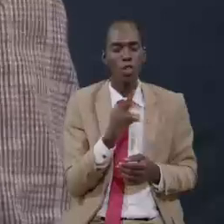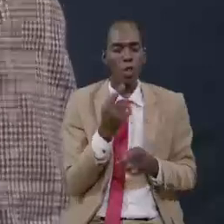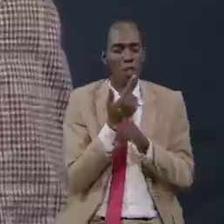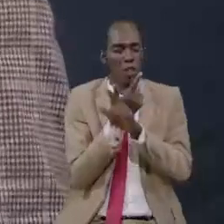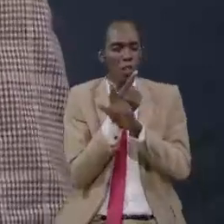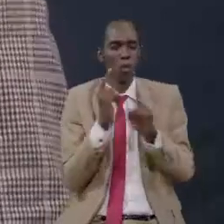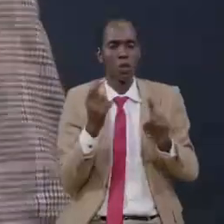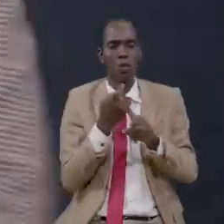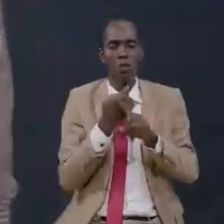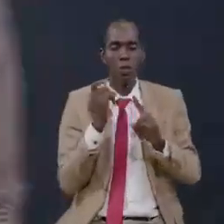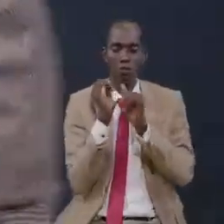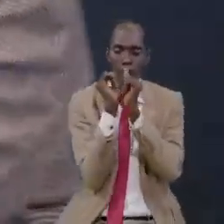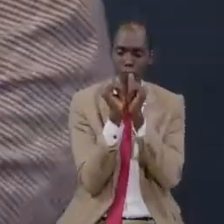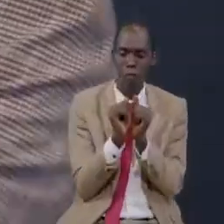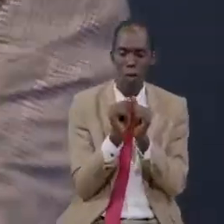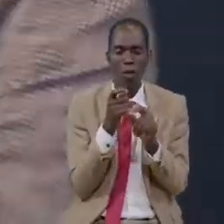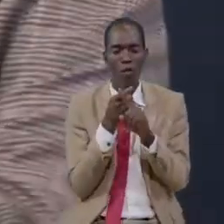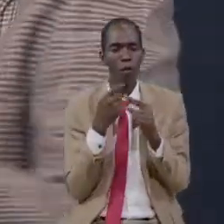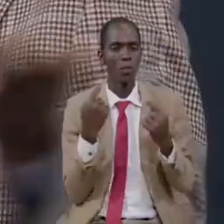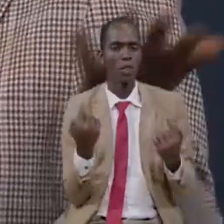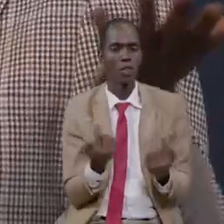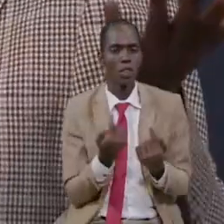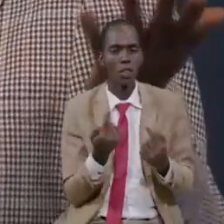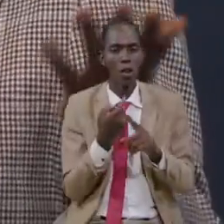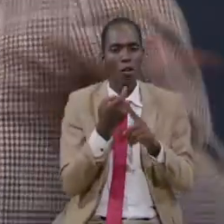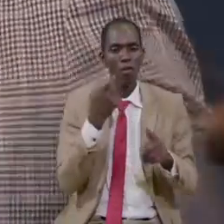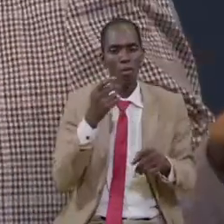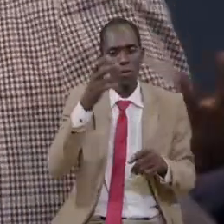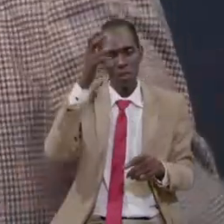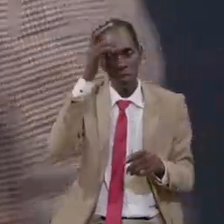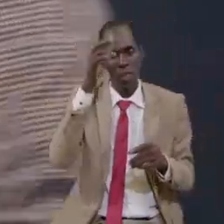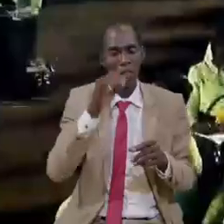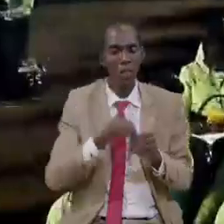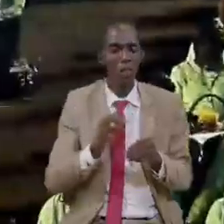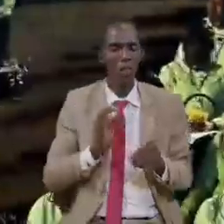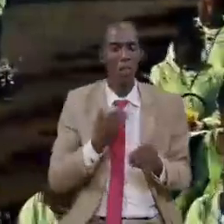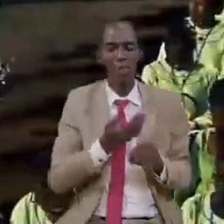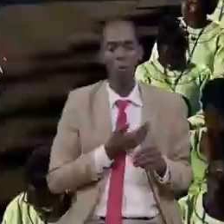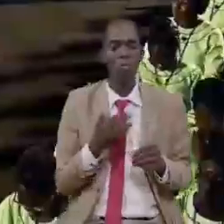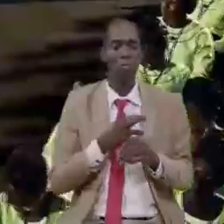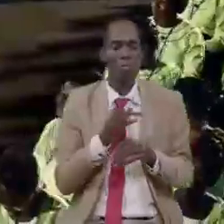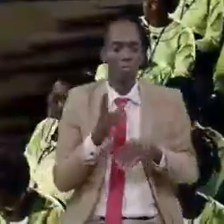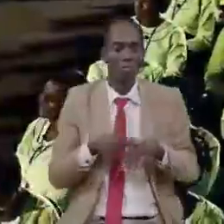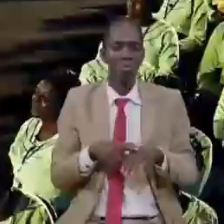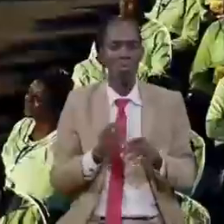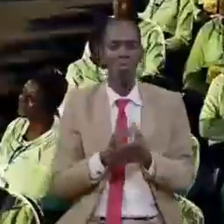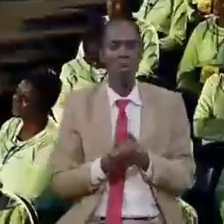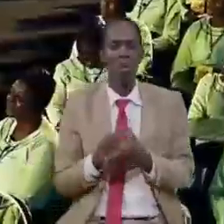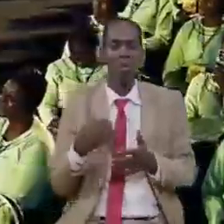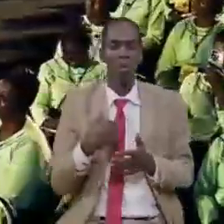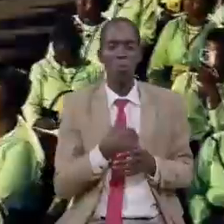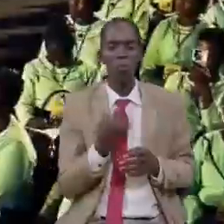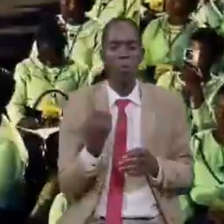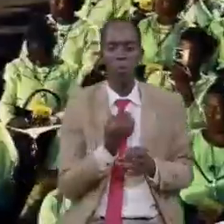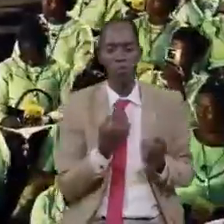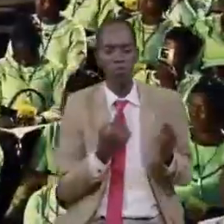from sin, from Satan in our nature, there's no redemption. We just came and then